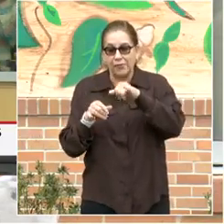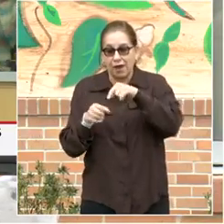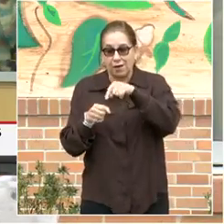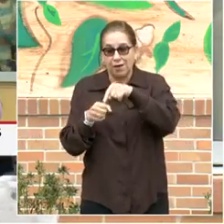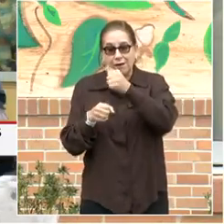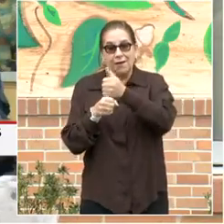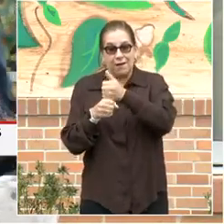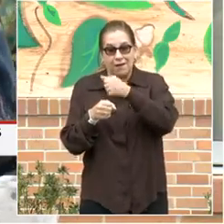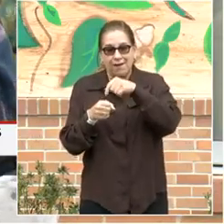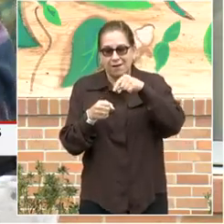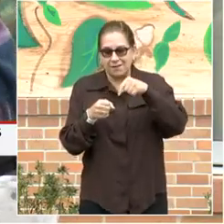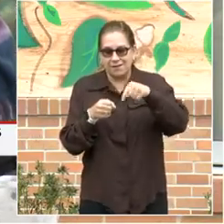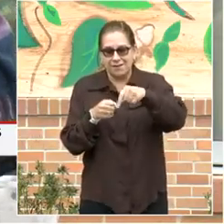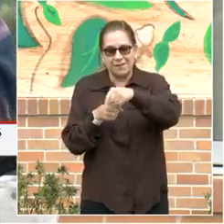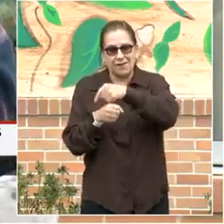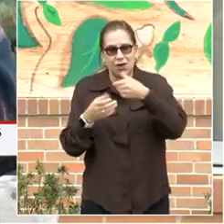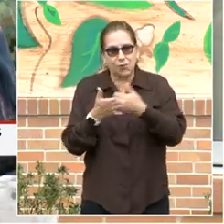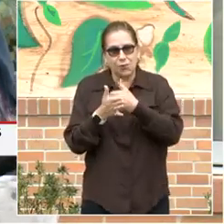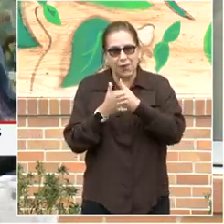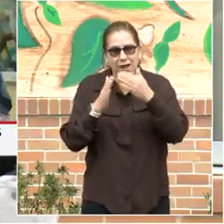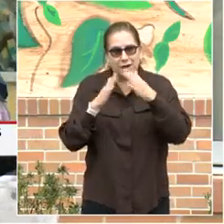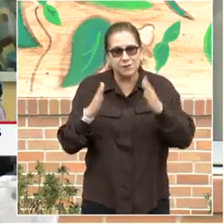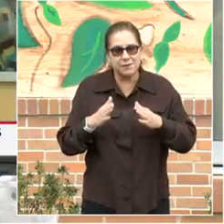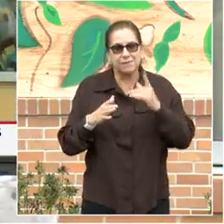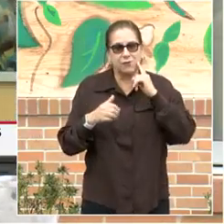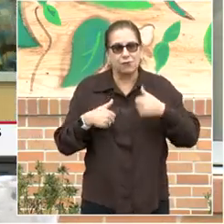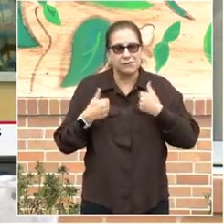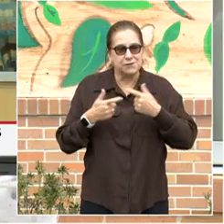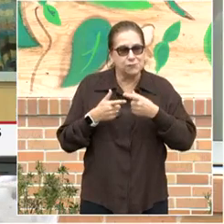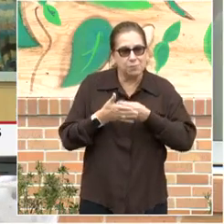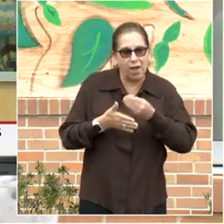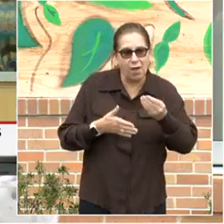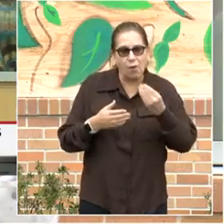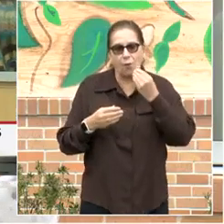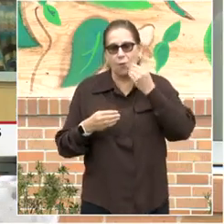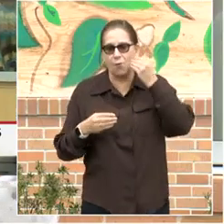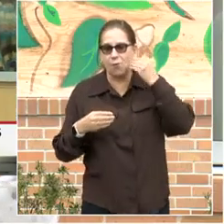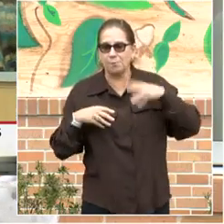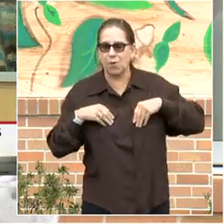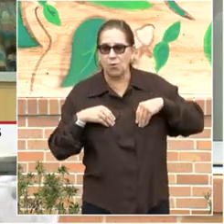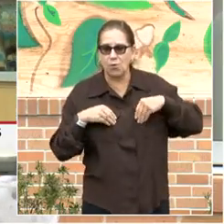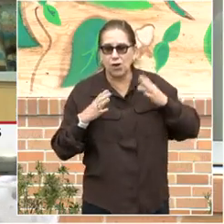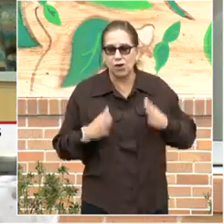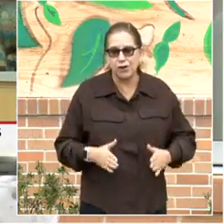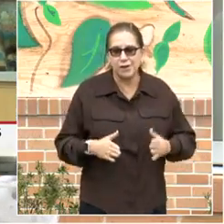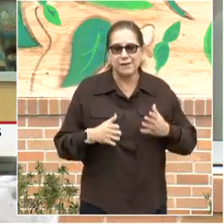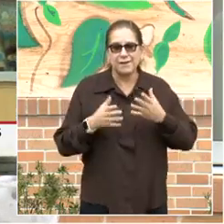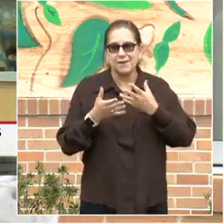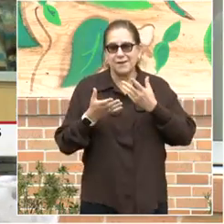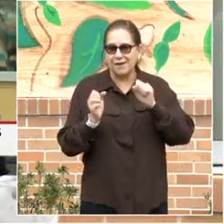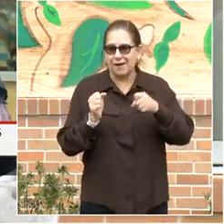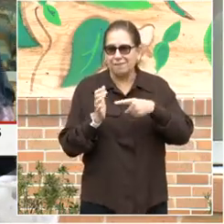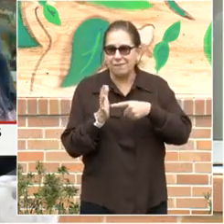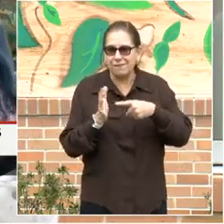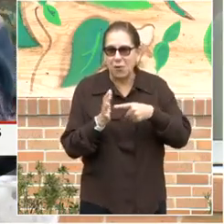8 residents that they can buy and that people can afford. We're also going to have a brand new